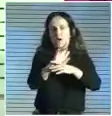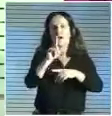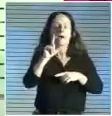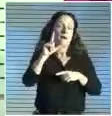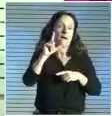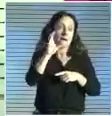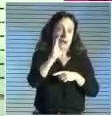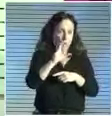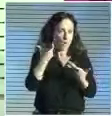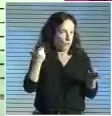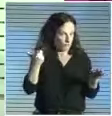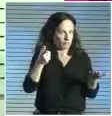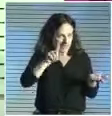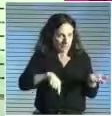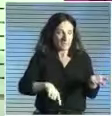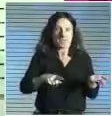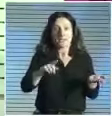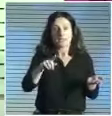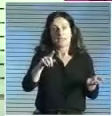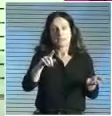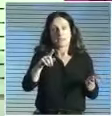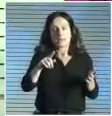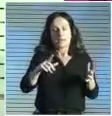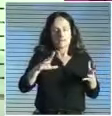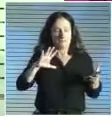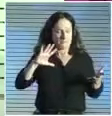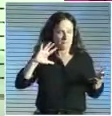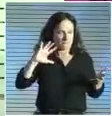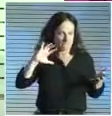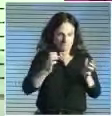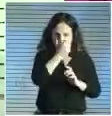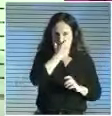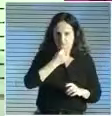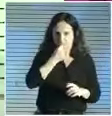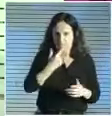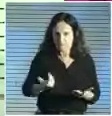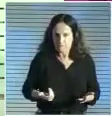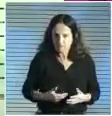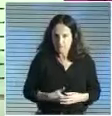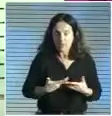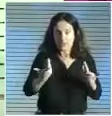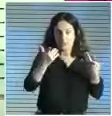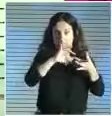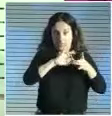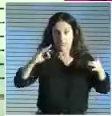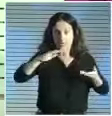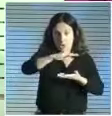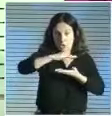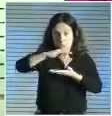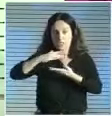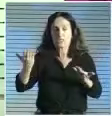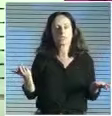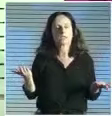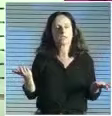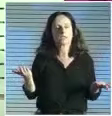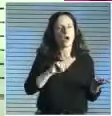but the supply chain scope 1 and scope 2 emissions are hotels scope 3 emissions. And one of the big challenges